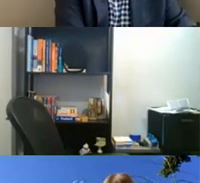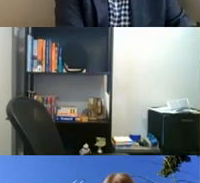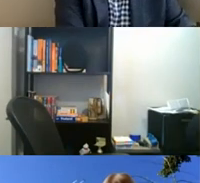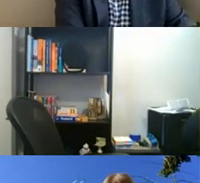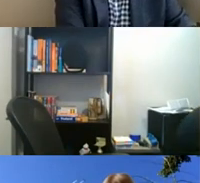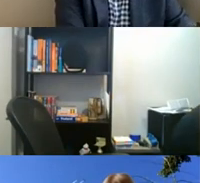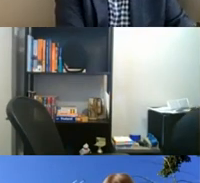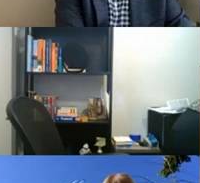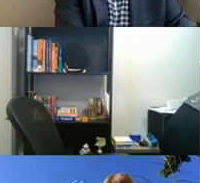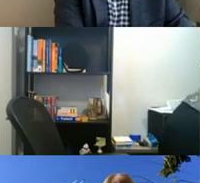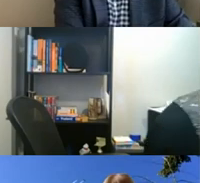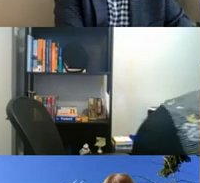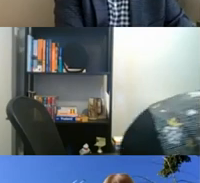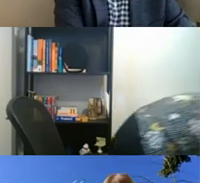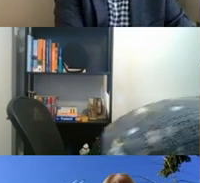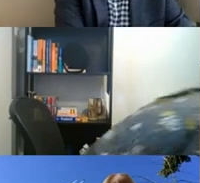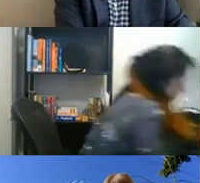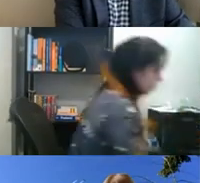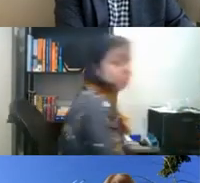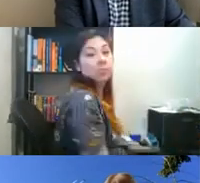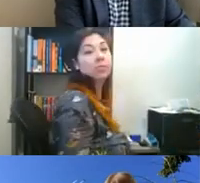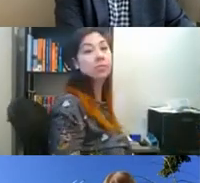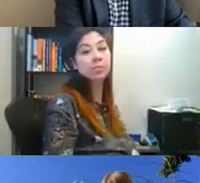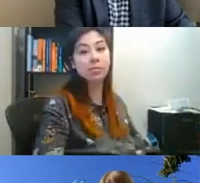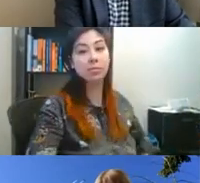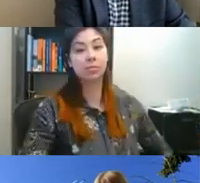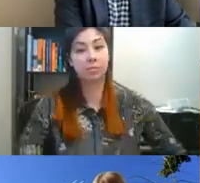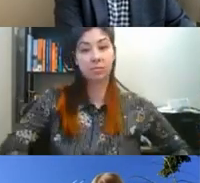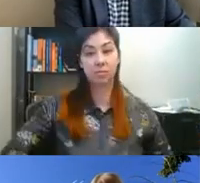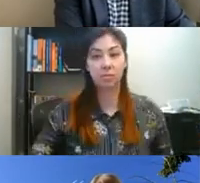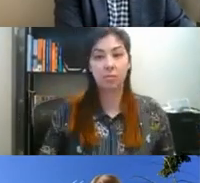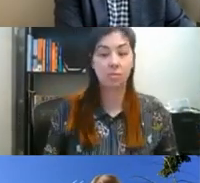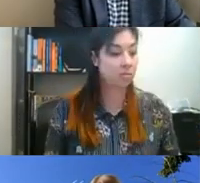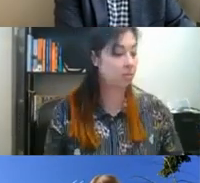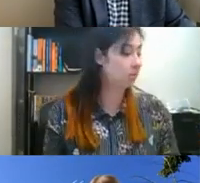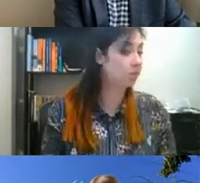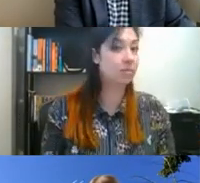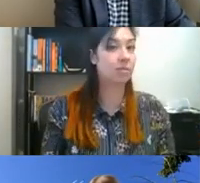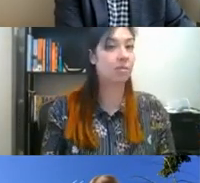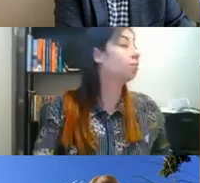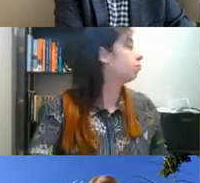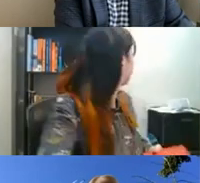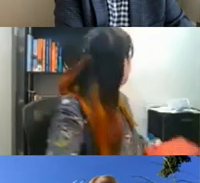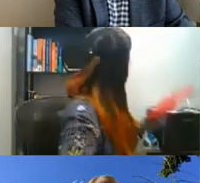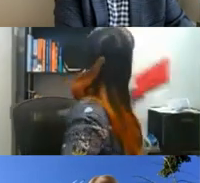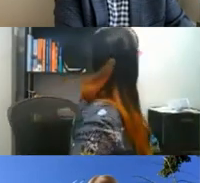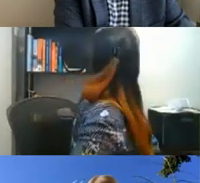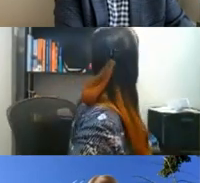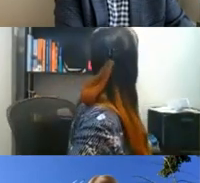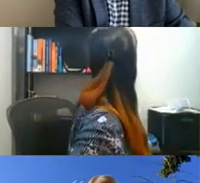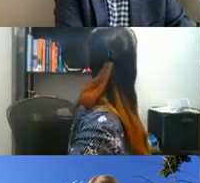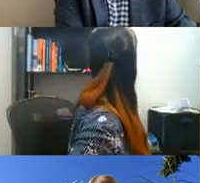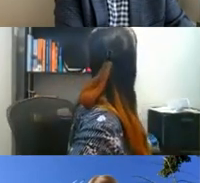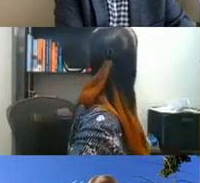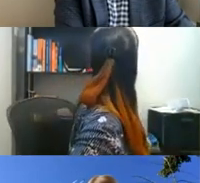Good afternoon, everybody. I'm Kara Biddlecombe, she, her, and hers. It's nice to see some of you who I